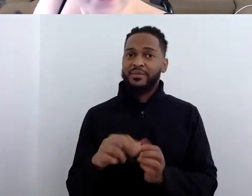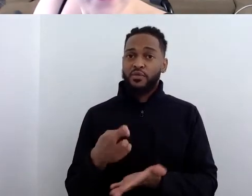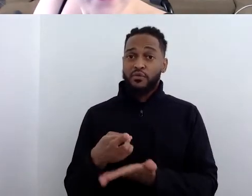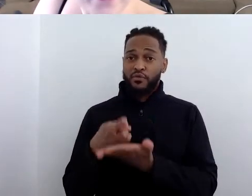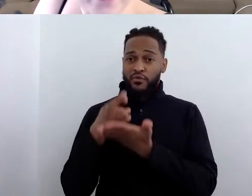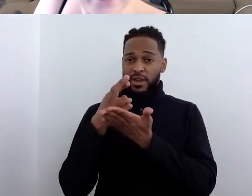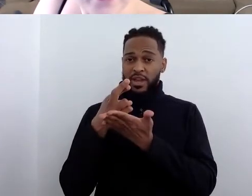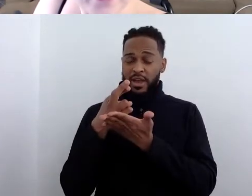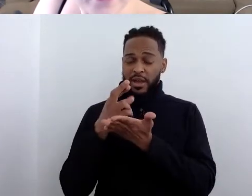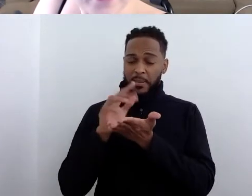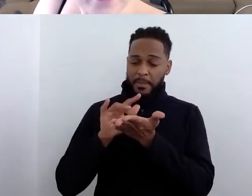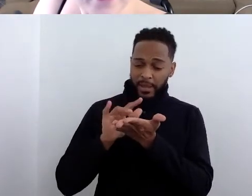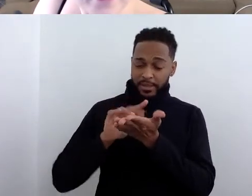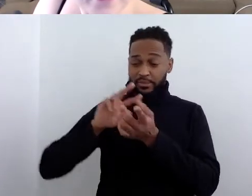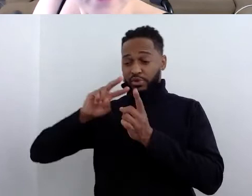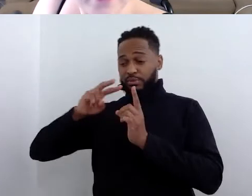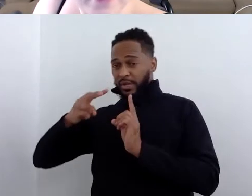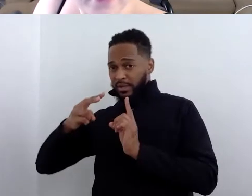perspective,